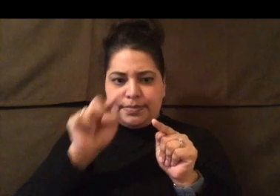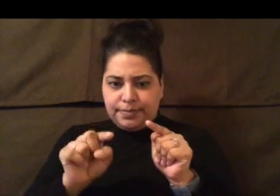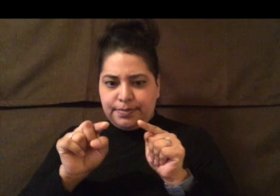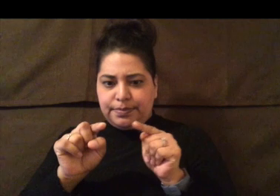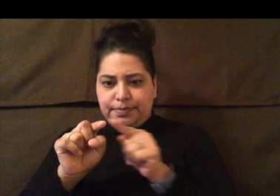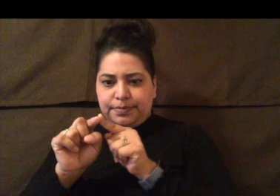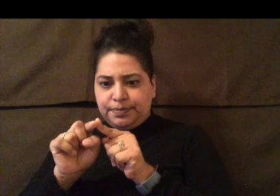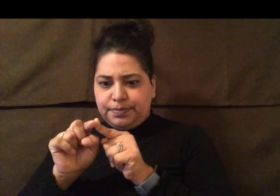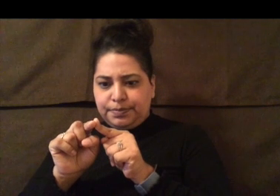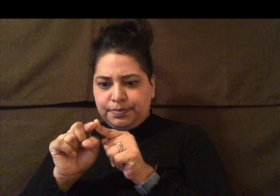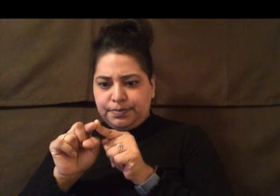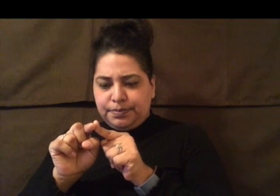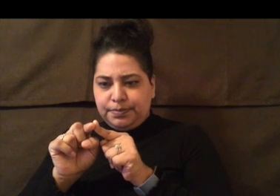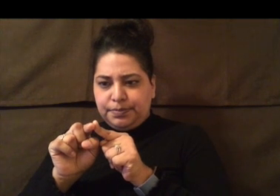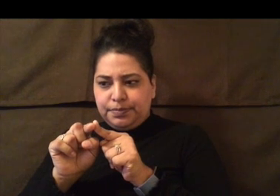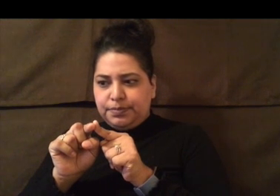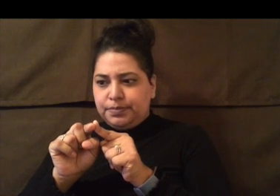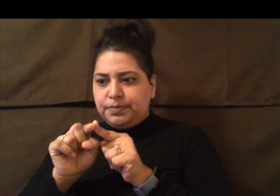minutes.